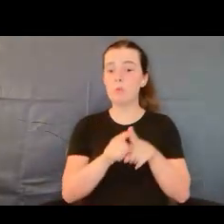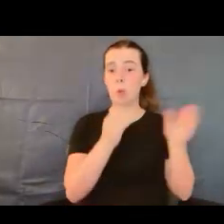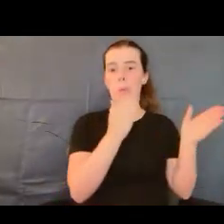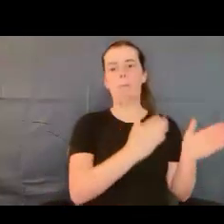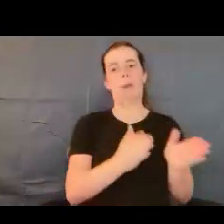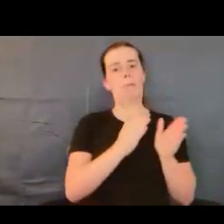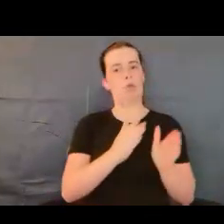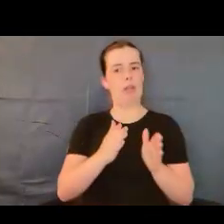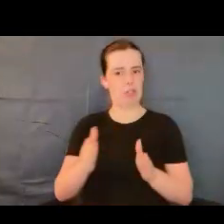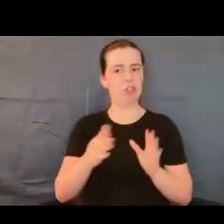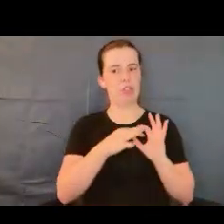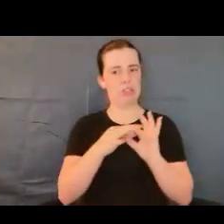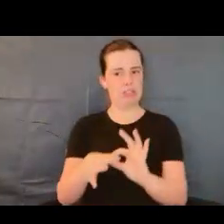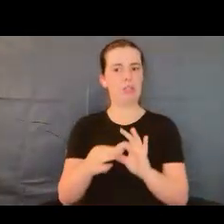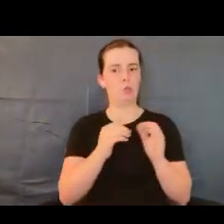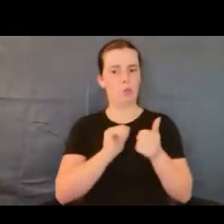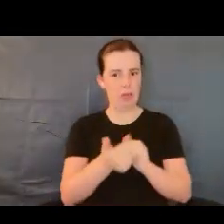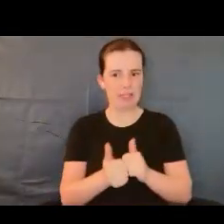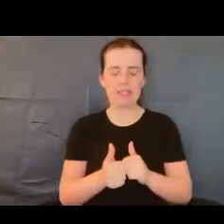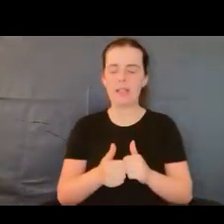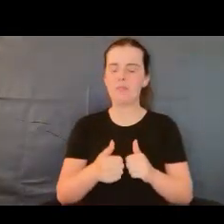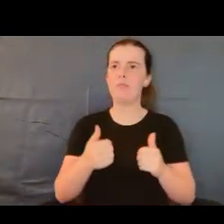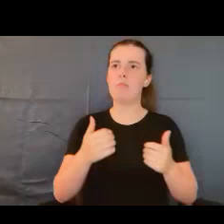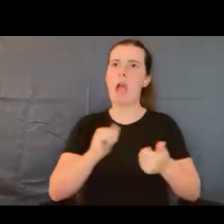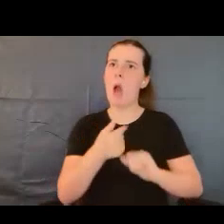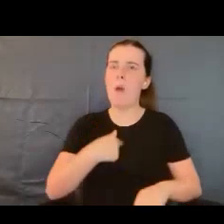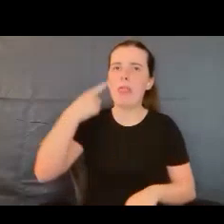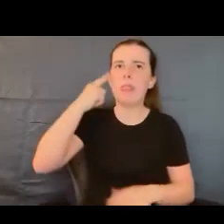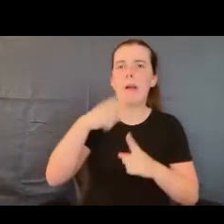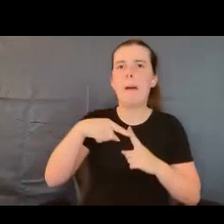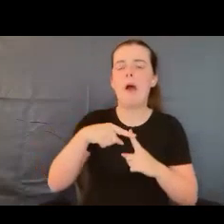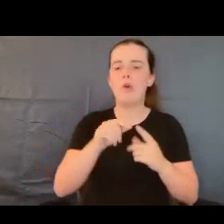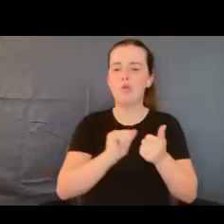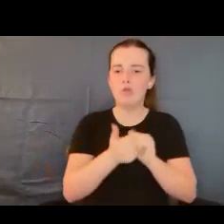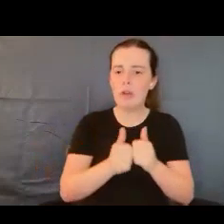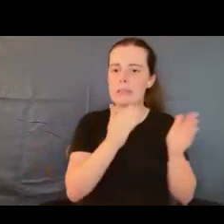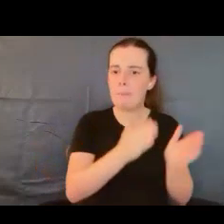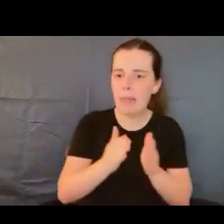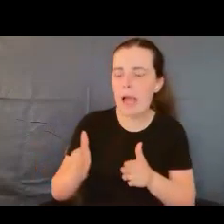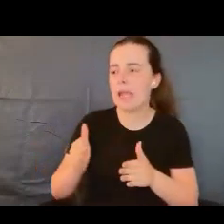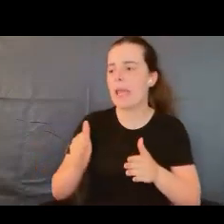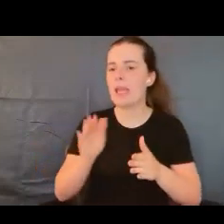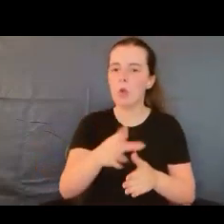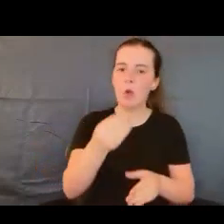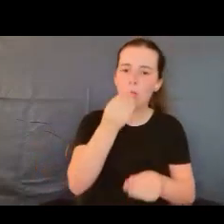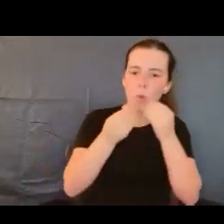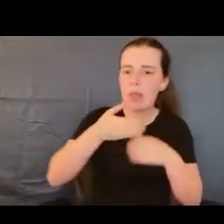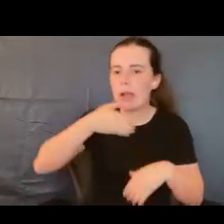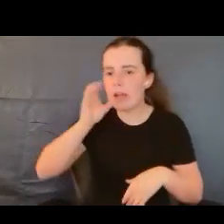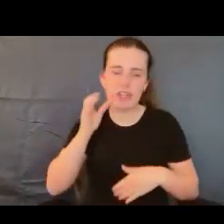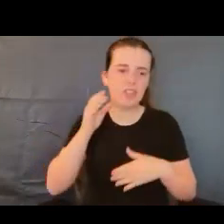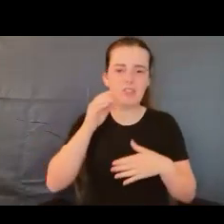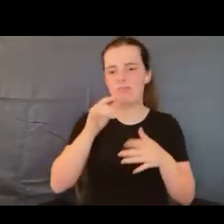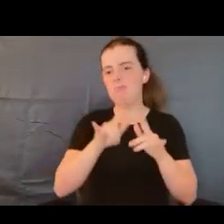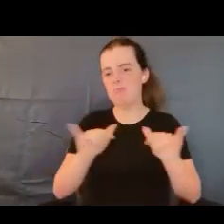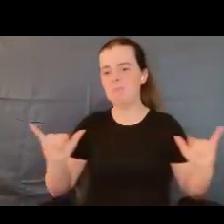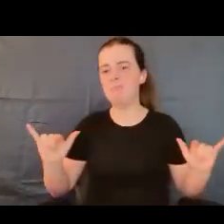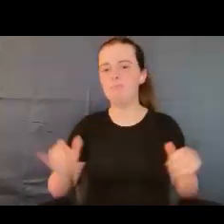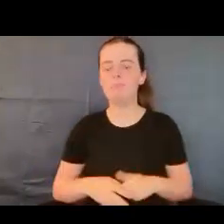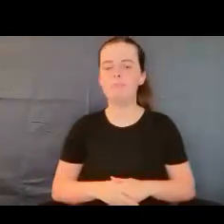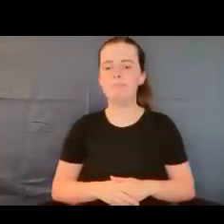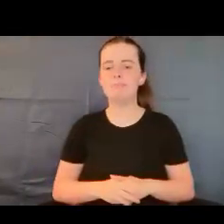racing a course like this. So how I think about race planning, plotting out the course, planning your fueling and hydration, etc. And as part of that, I'll